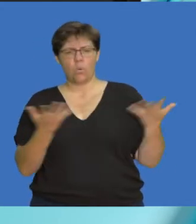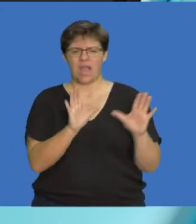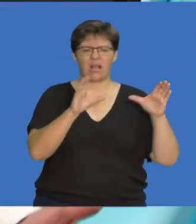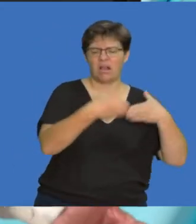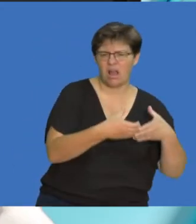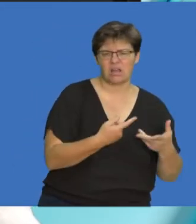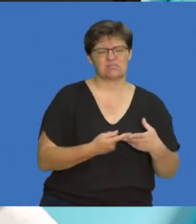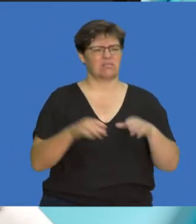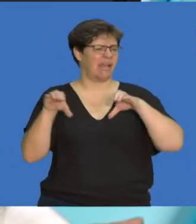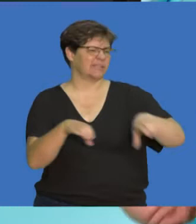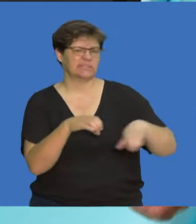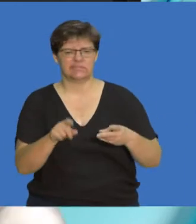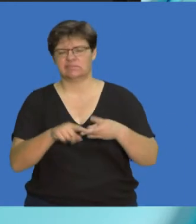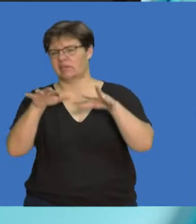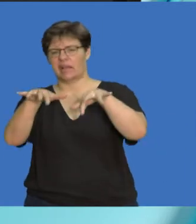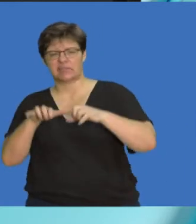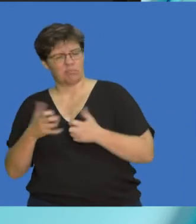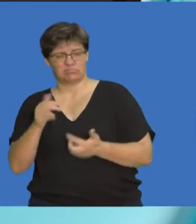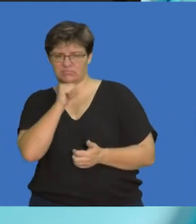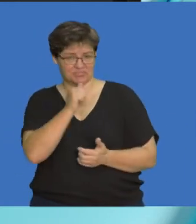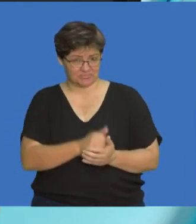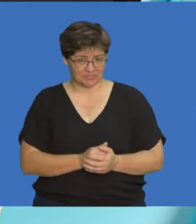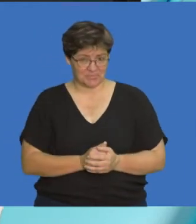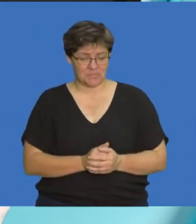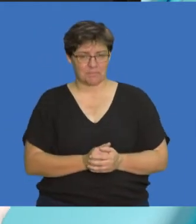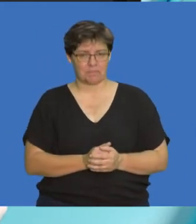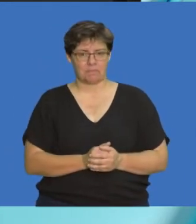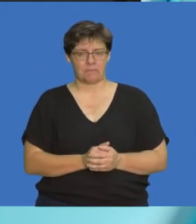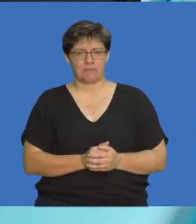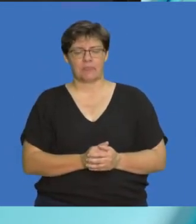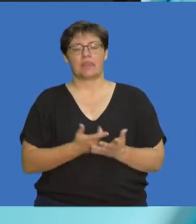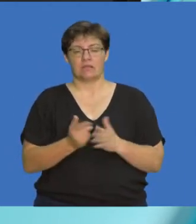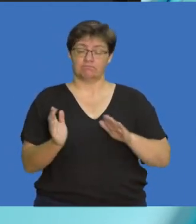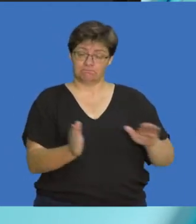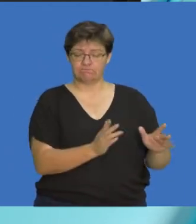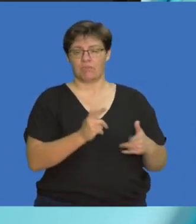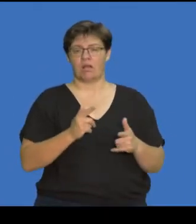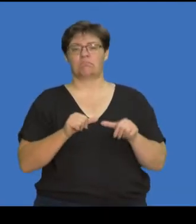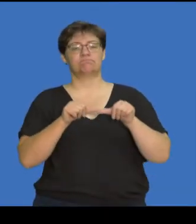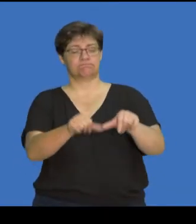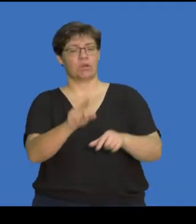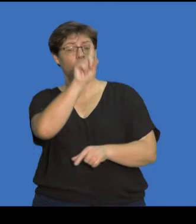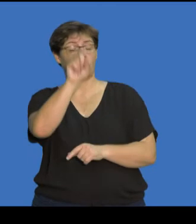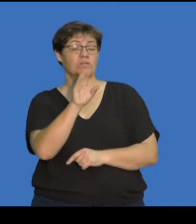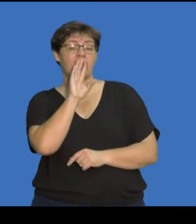exams, in an activity, any activities that you may be doing. Right, we move on now And the question